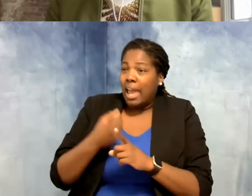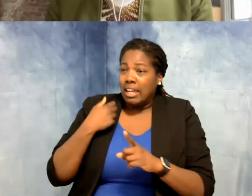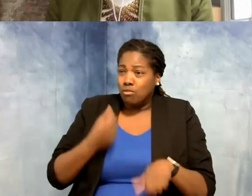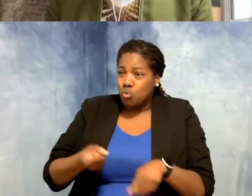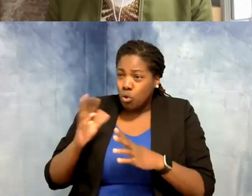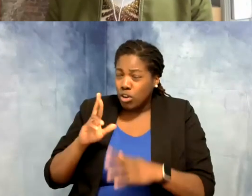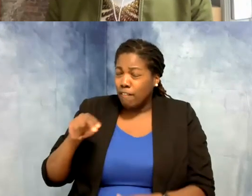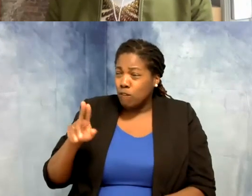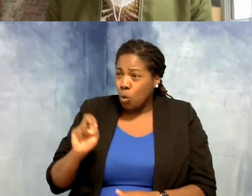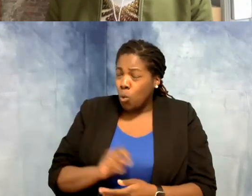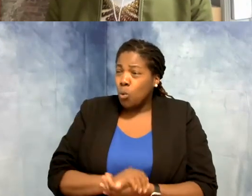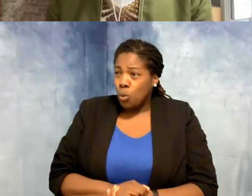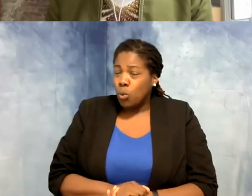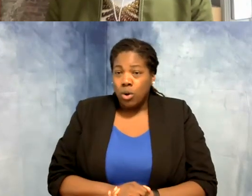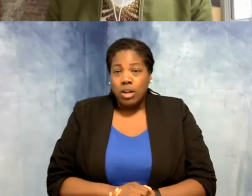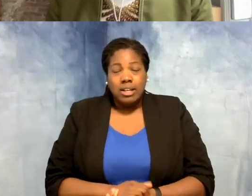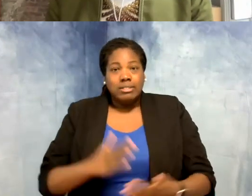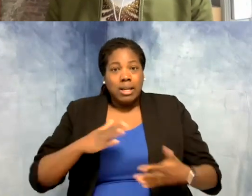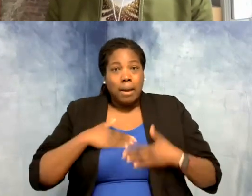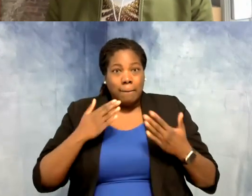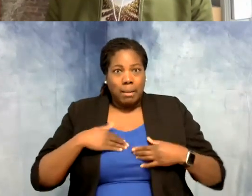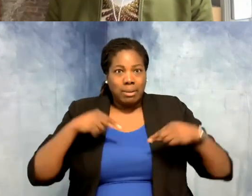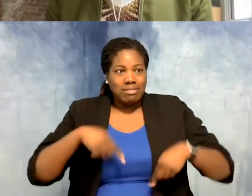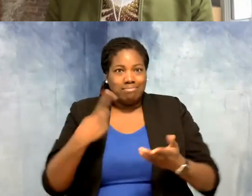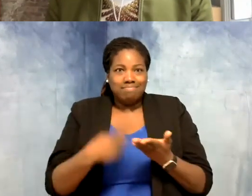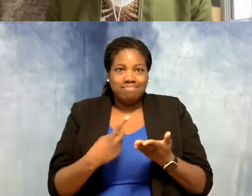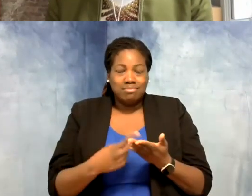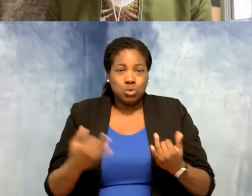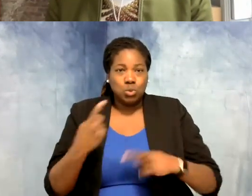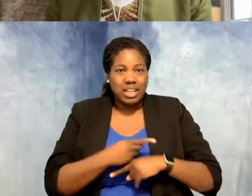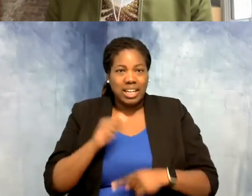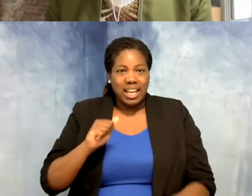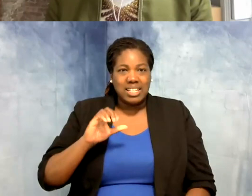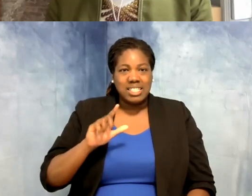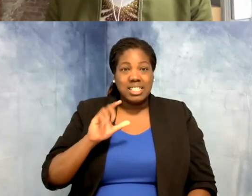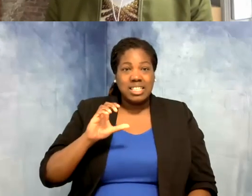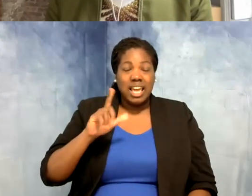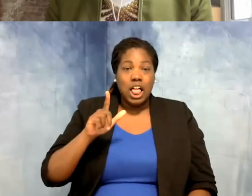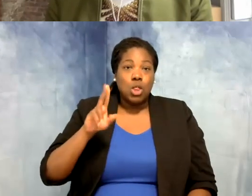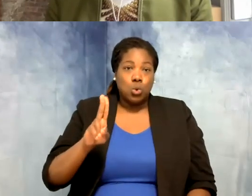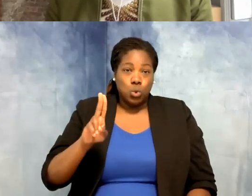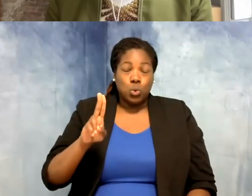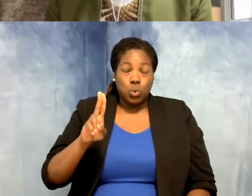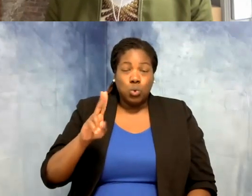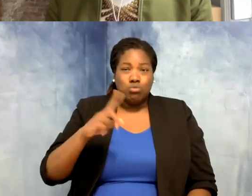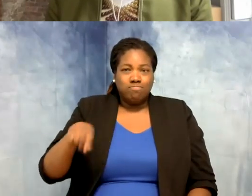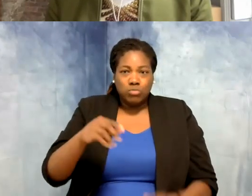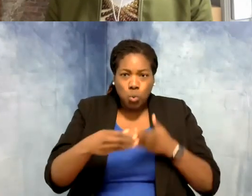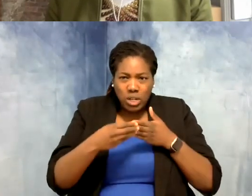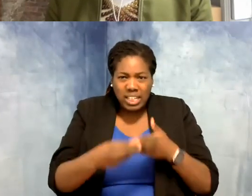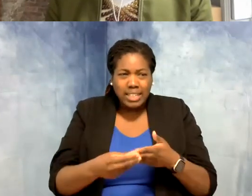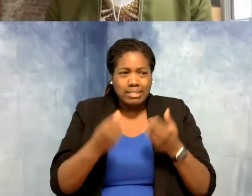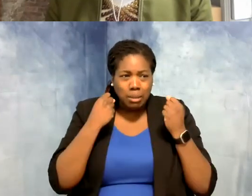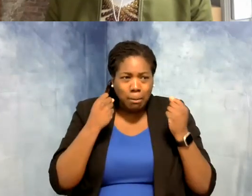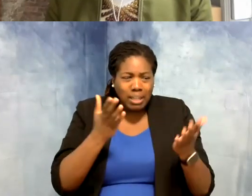Roe? I'm so happy that we're having this conversation at the ACLU because the ACLU leads in so